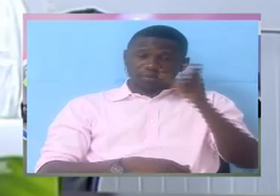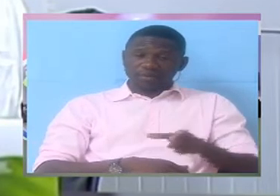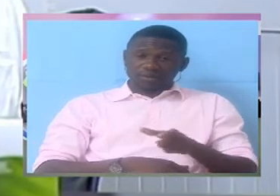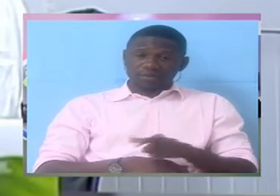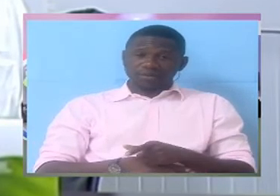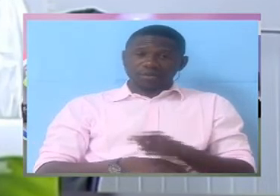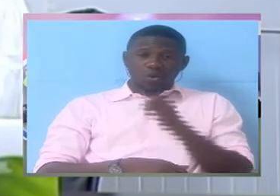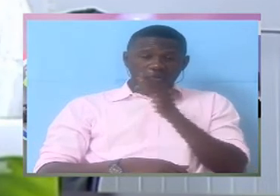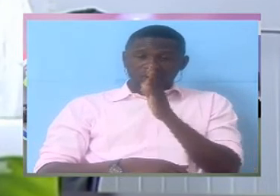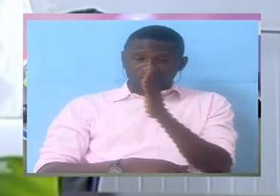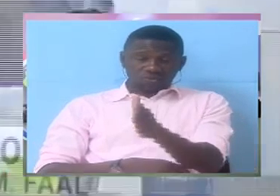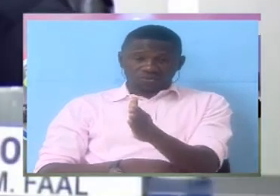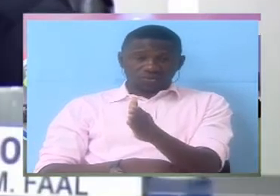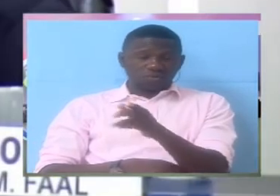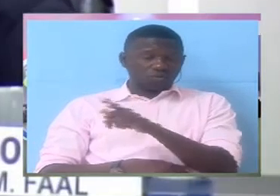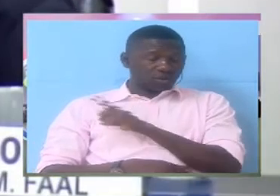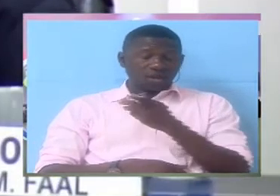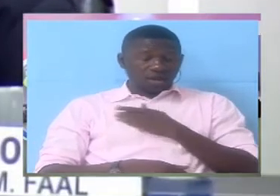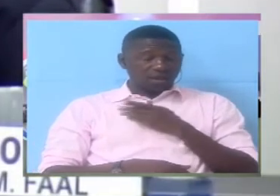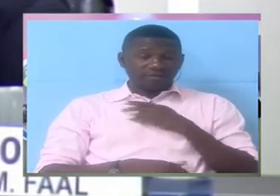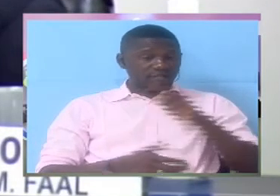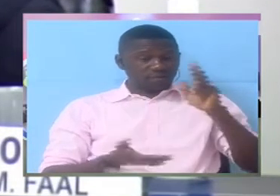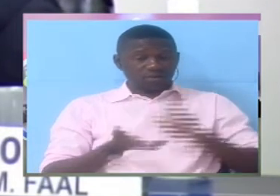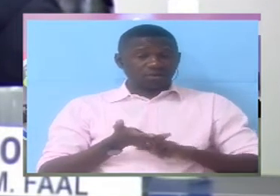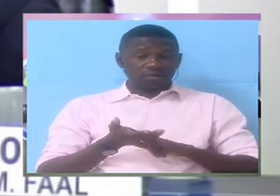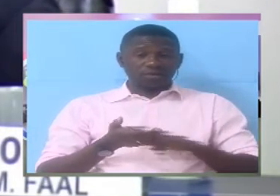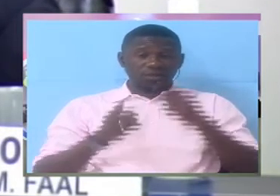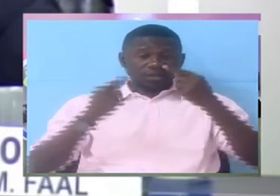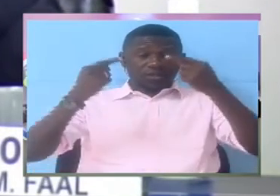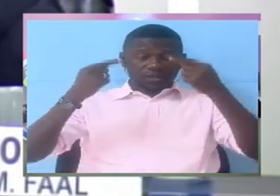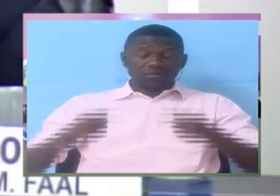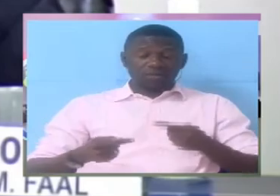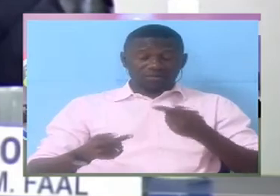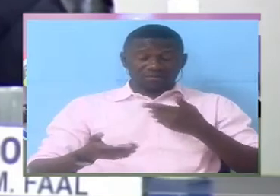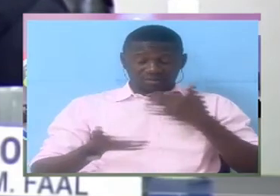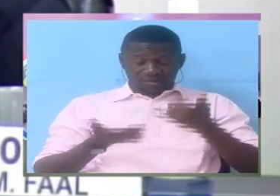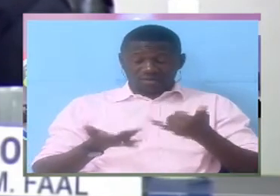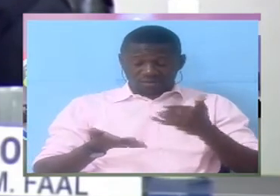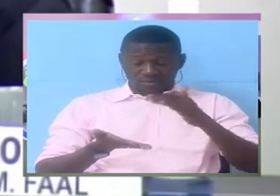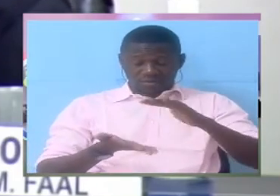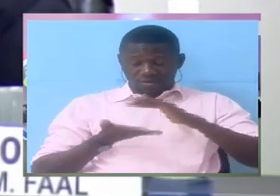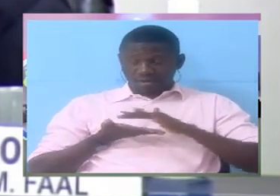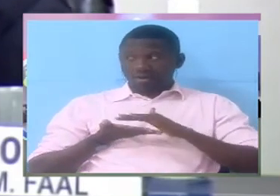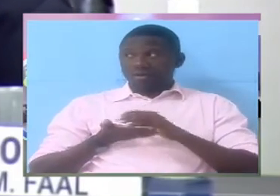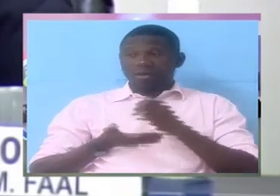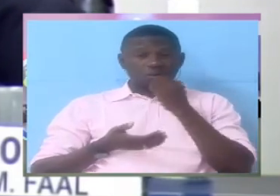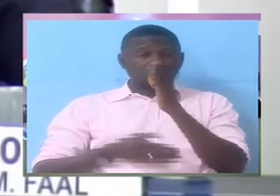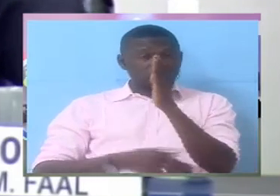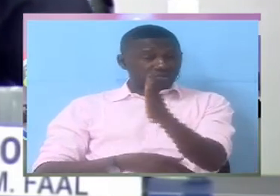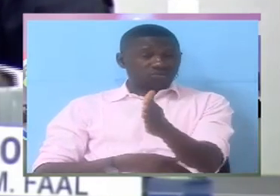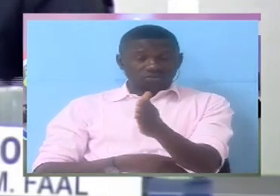Truth, we have the evidence. The statements have just landed. Speak the